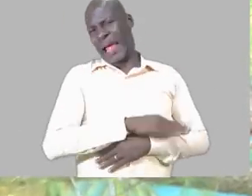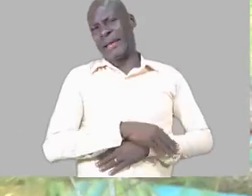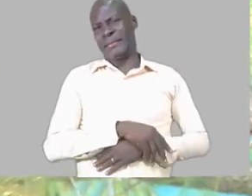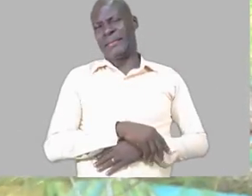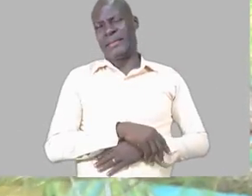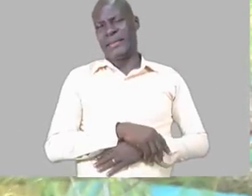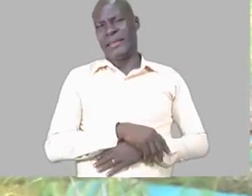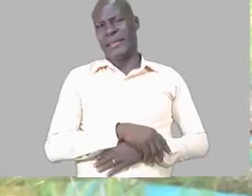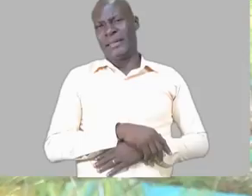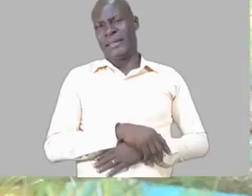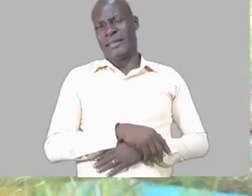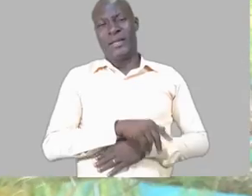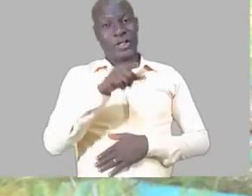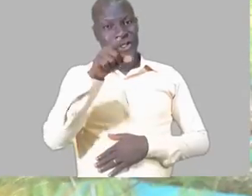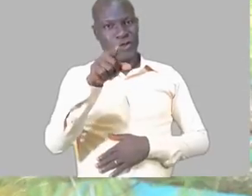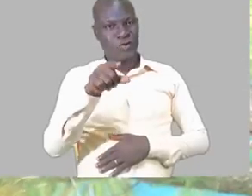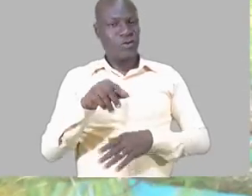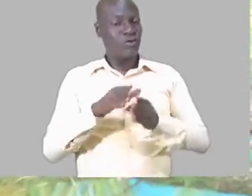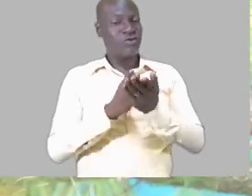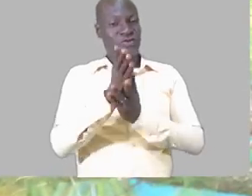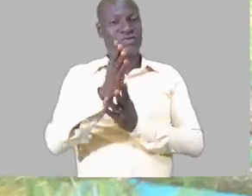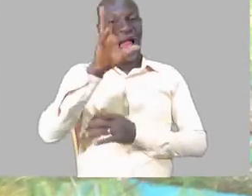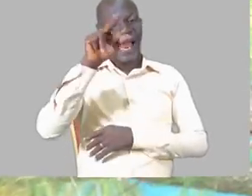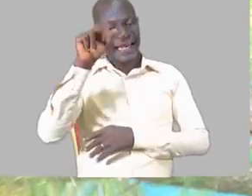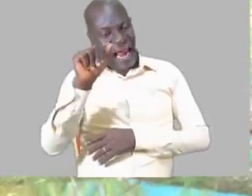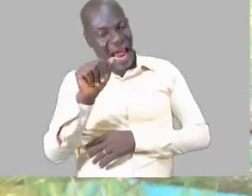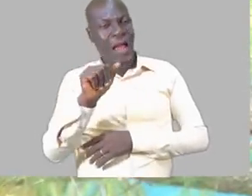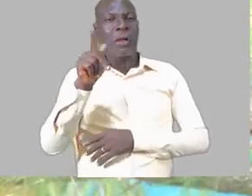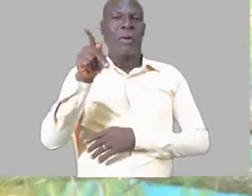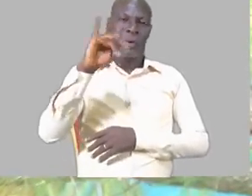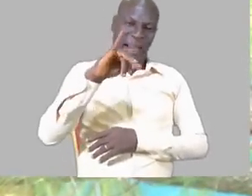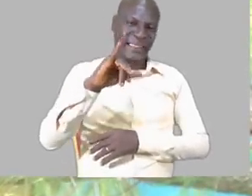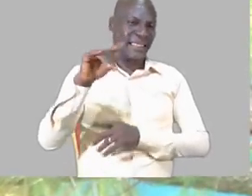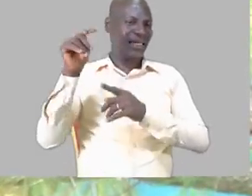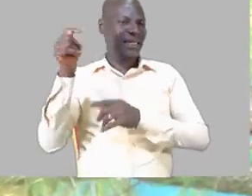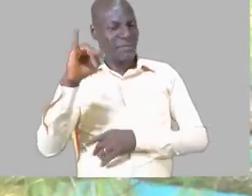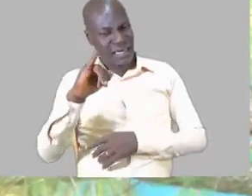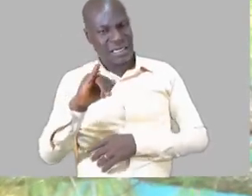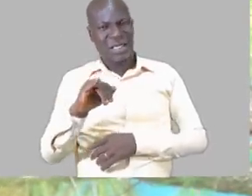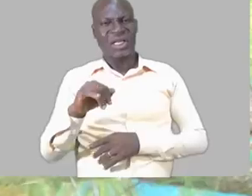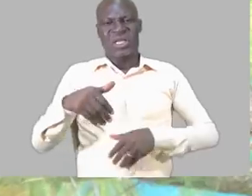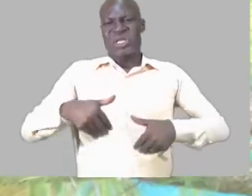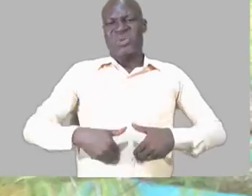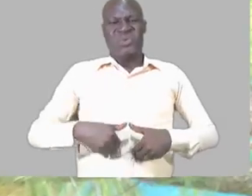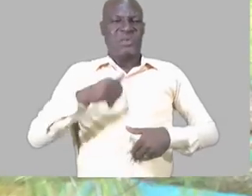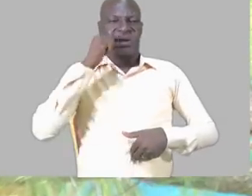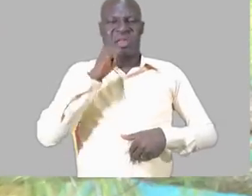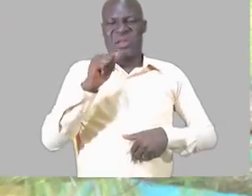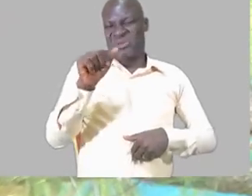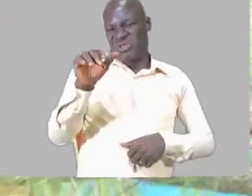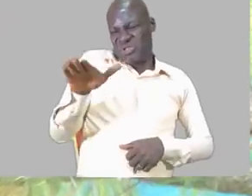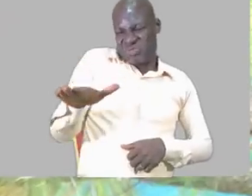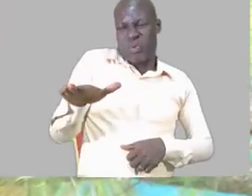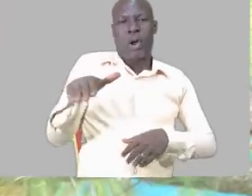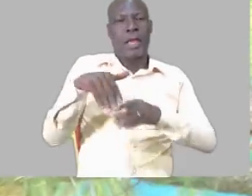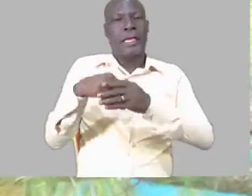so enti wo namon kran kumasa ne takrade na ba yu akitu abi no teka mu